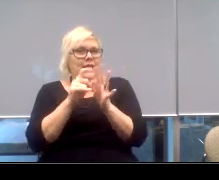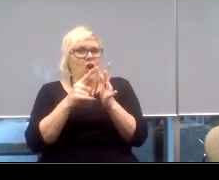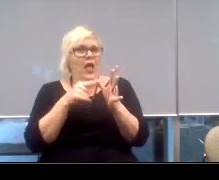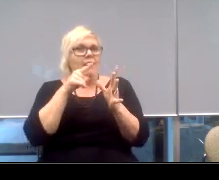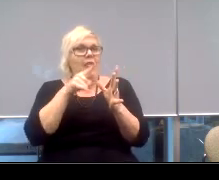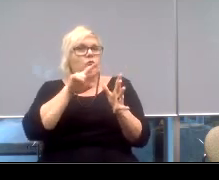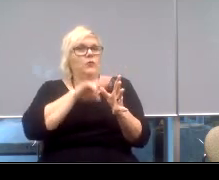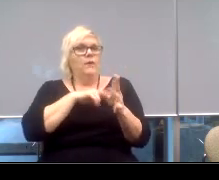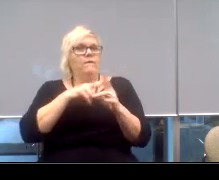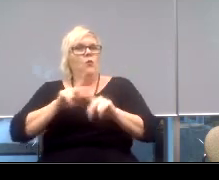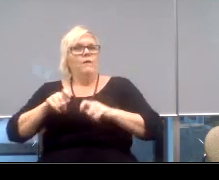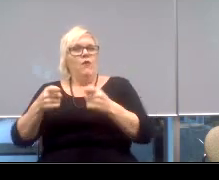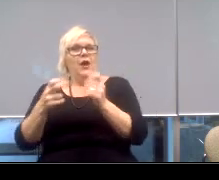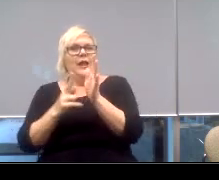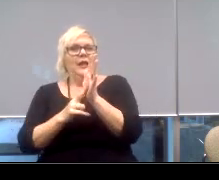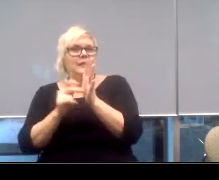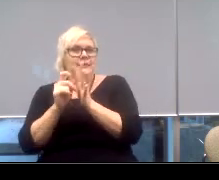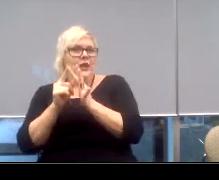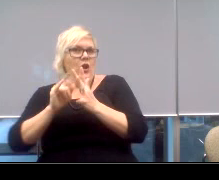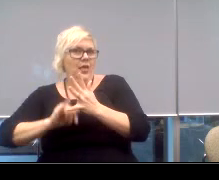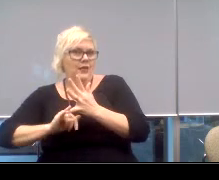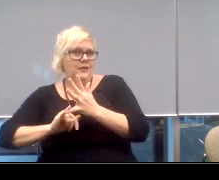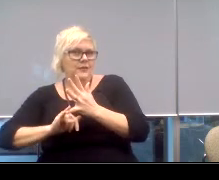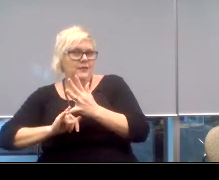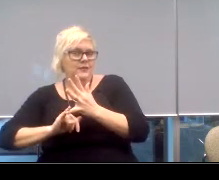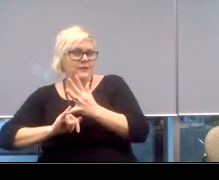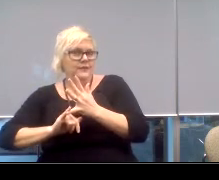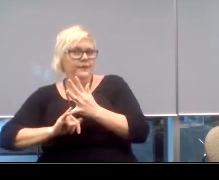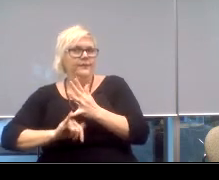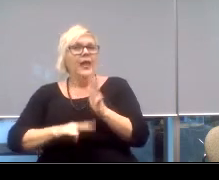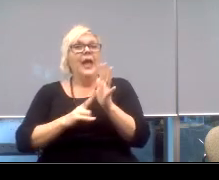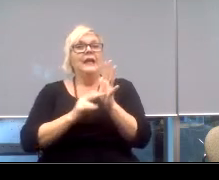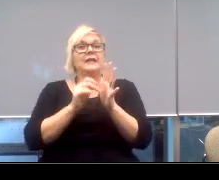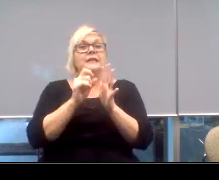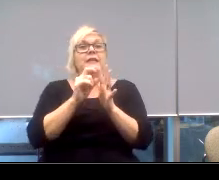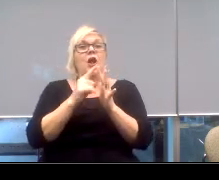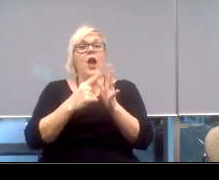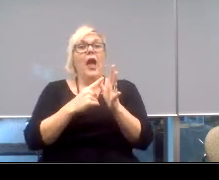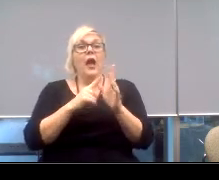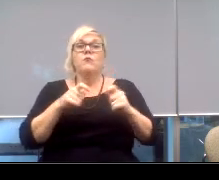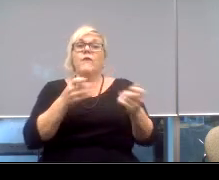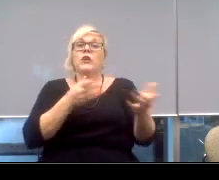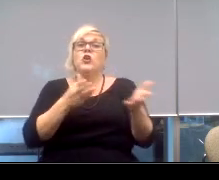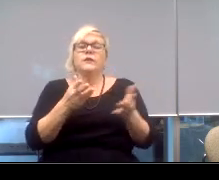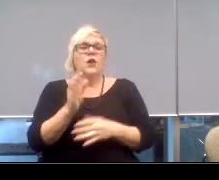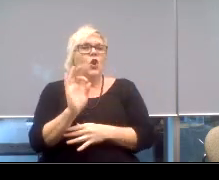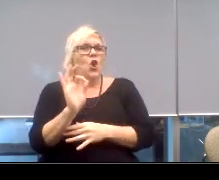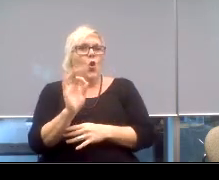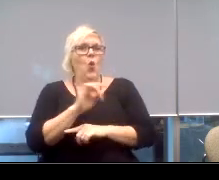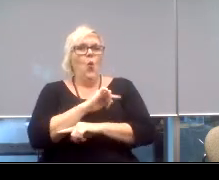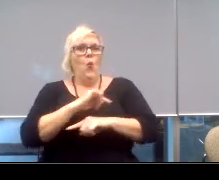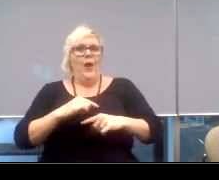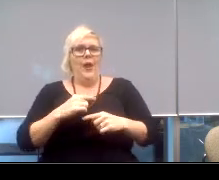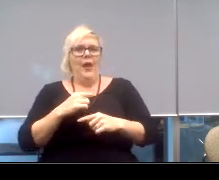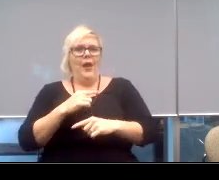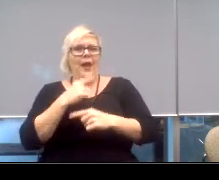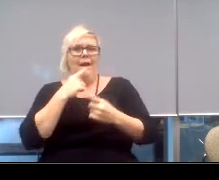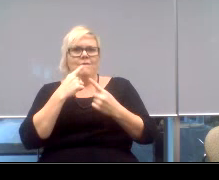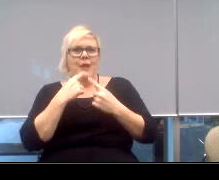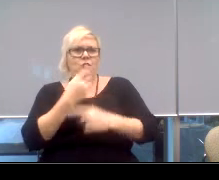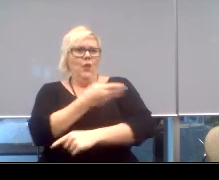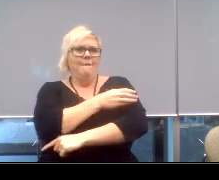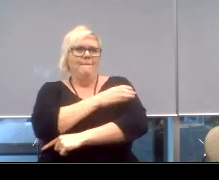Scheme. Now, the NDIA is not a service provider. We help empower and inform people